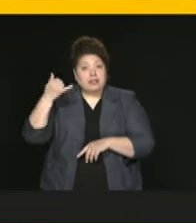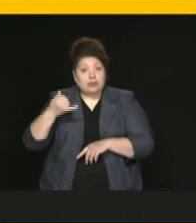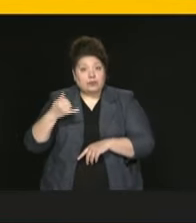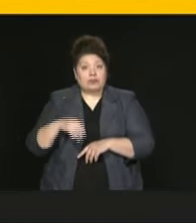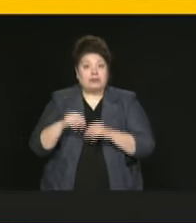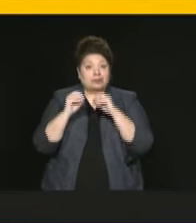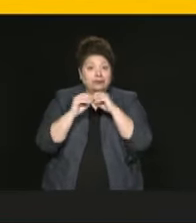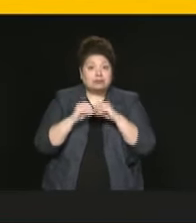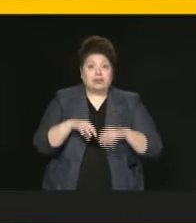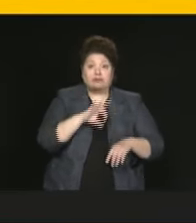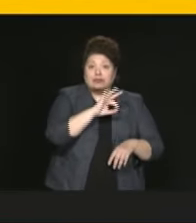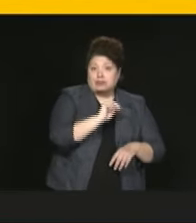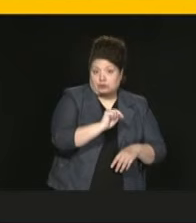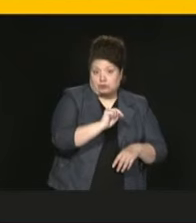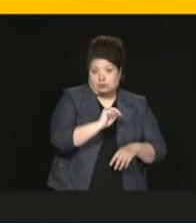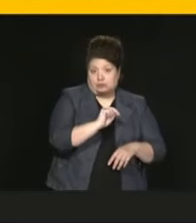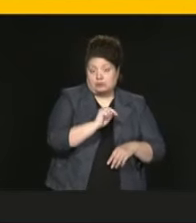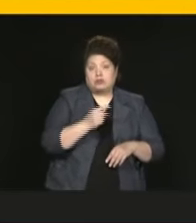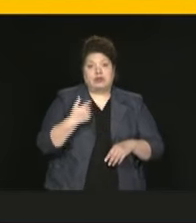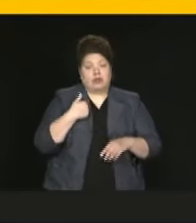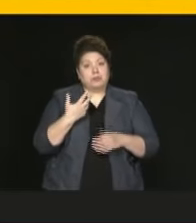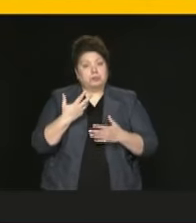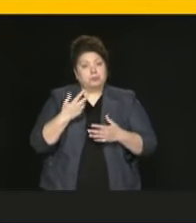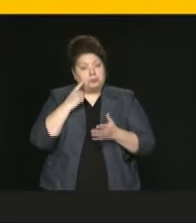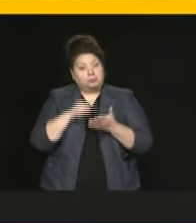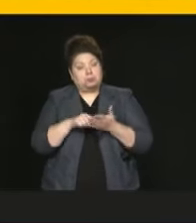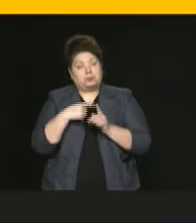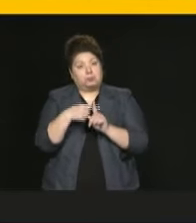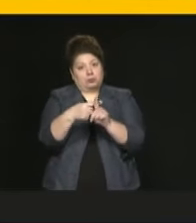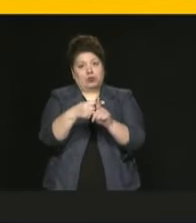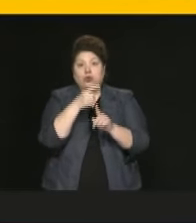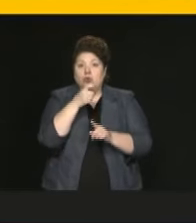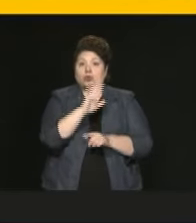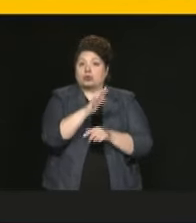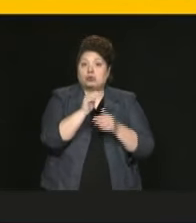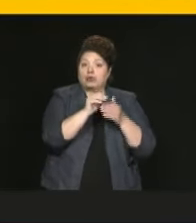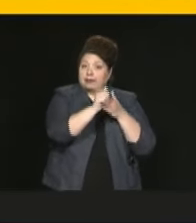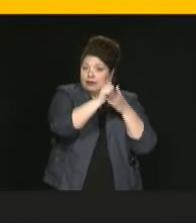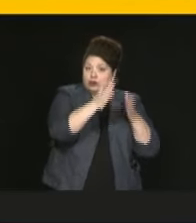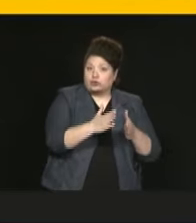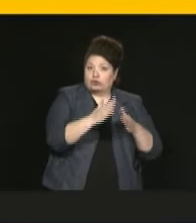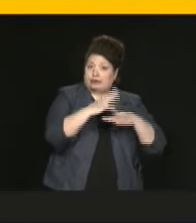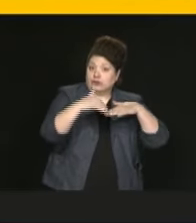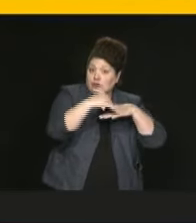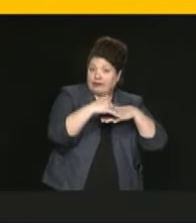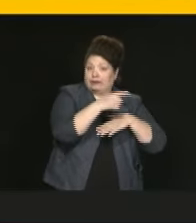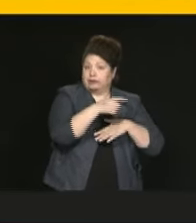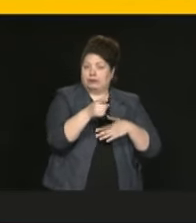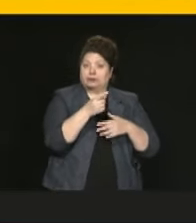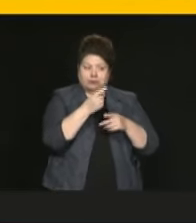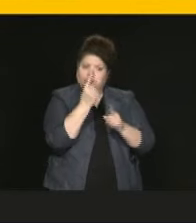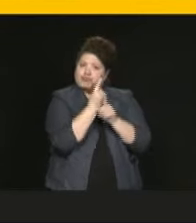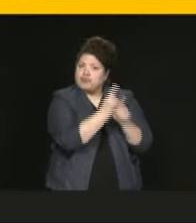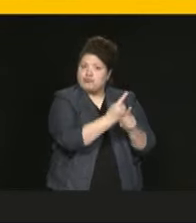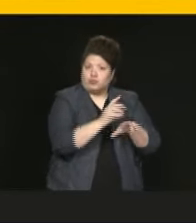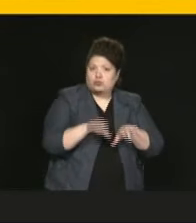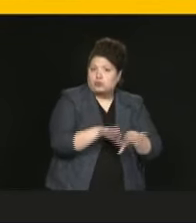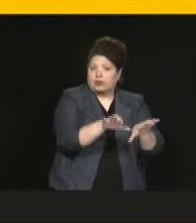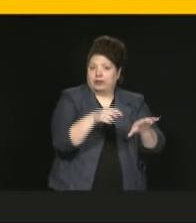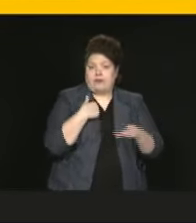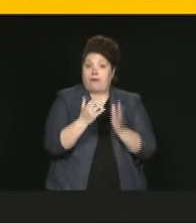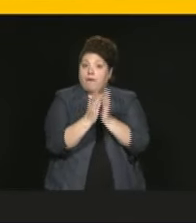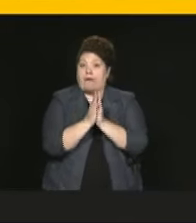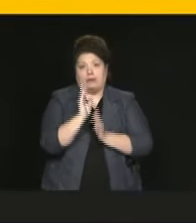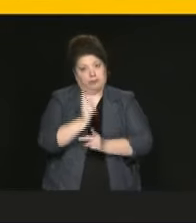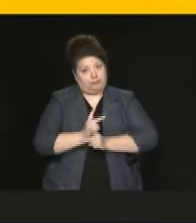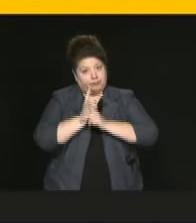measures taken by Indigenous leaders across the country, and I'm asking everyone to remain vigilant while we all work together